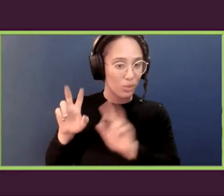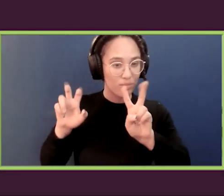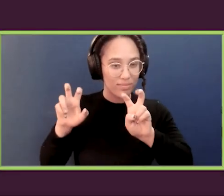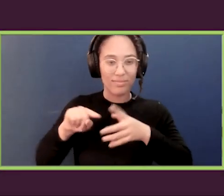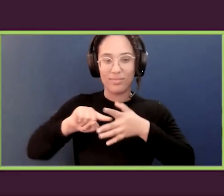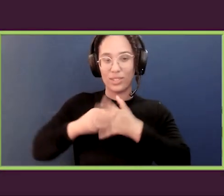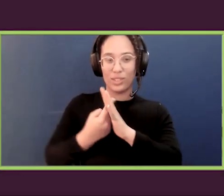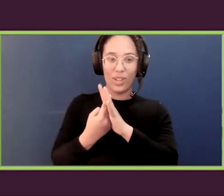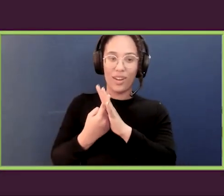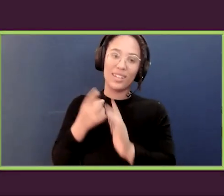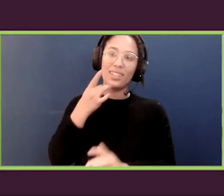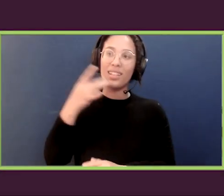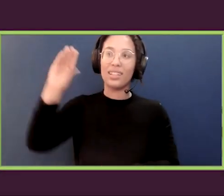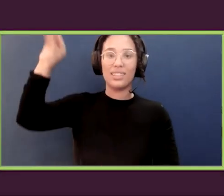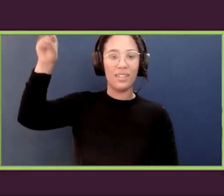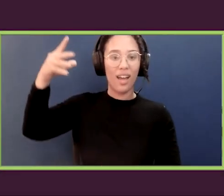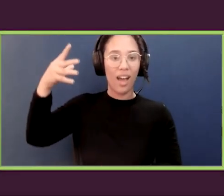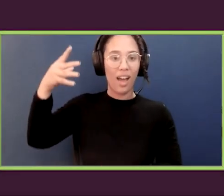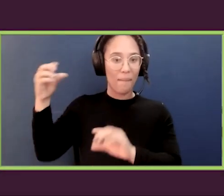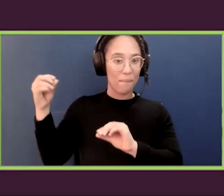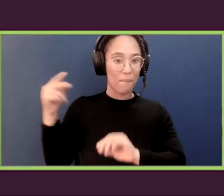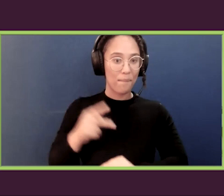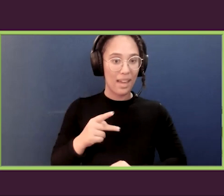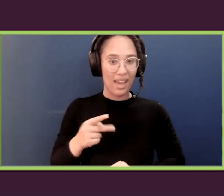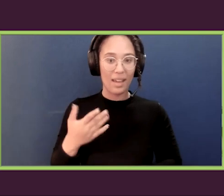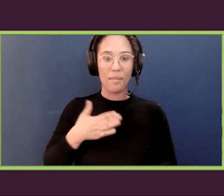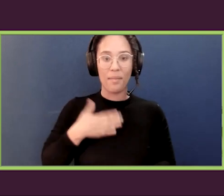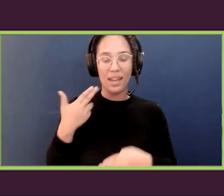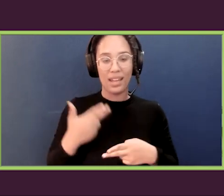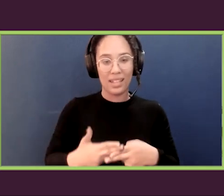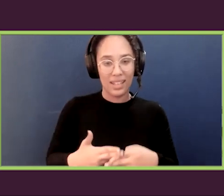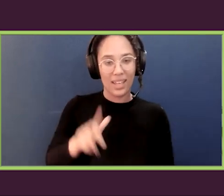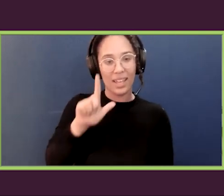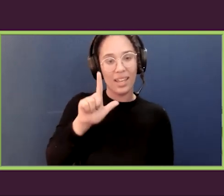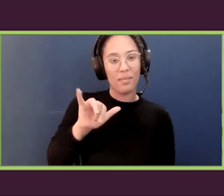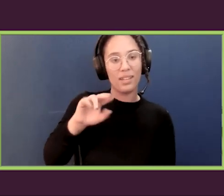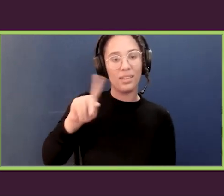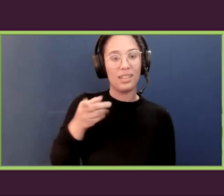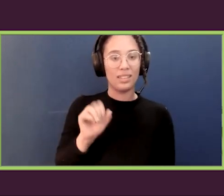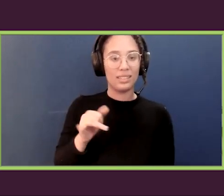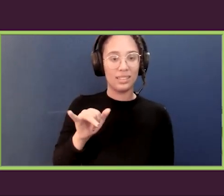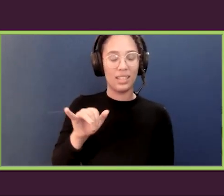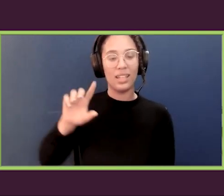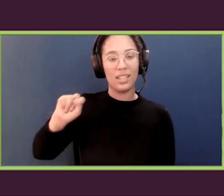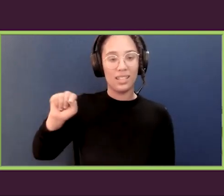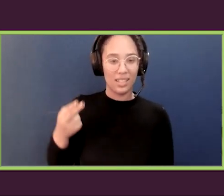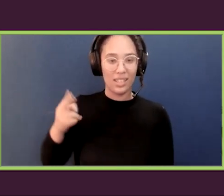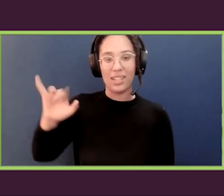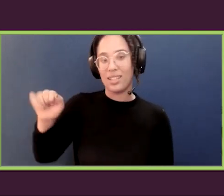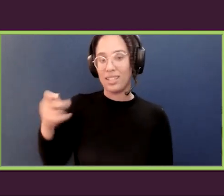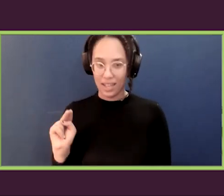Welcome. Welcome. My name is Lindsey T.H. Jackson, and I am our Unlearning host. And today we are going to be